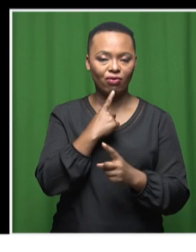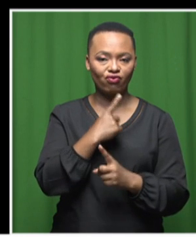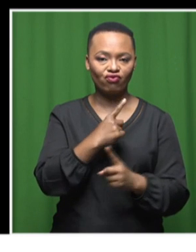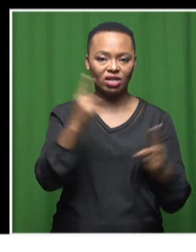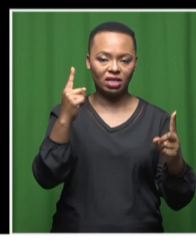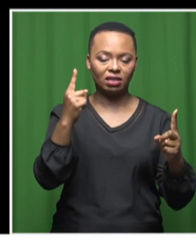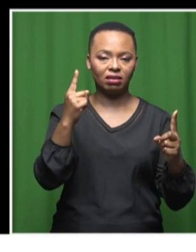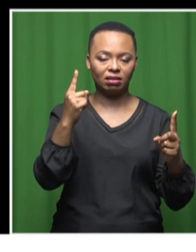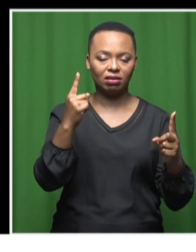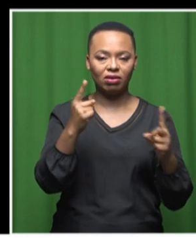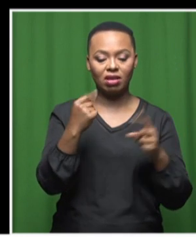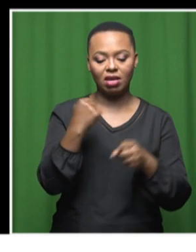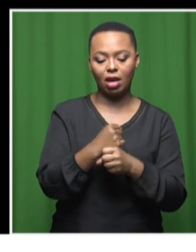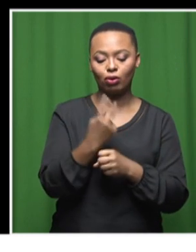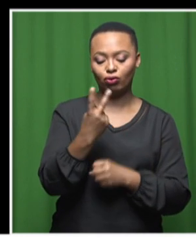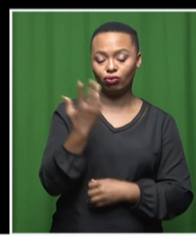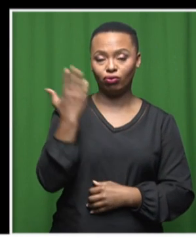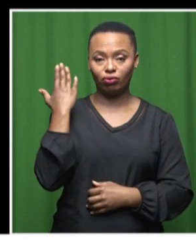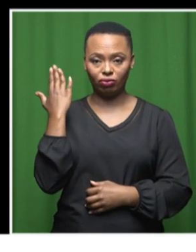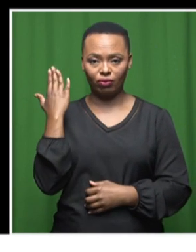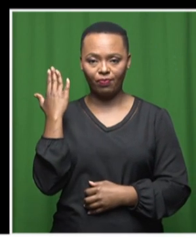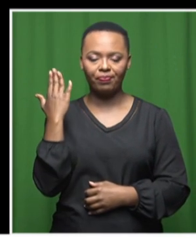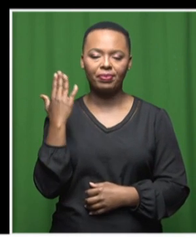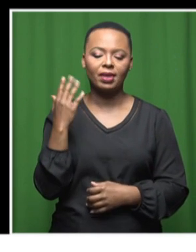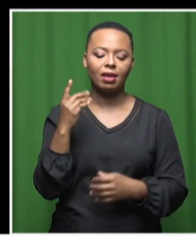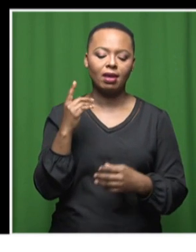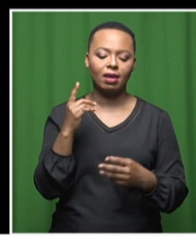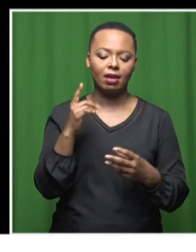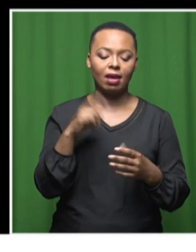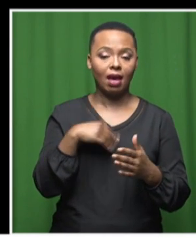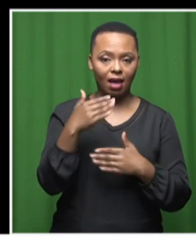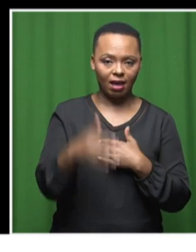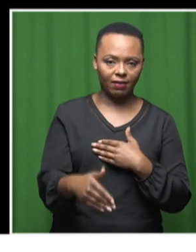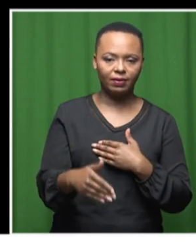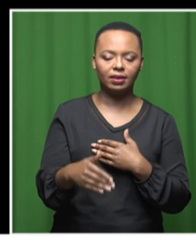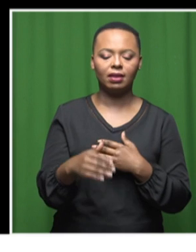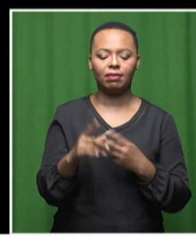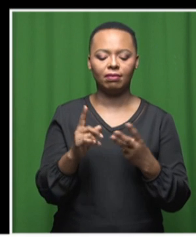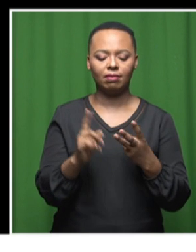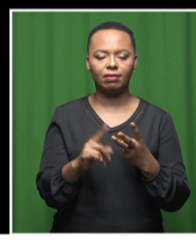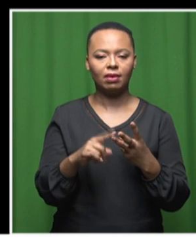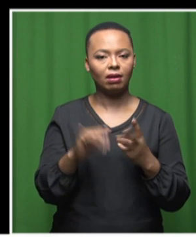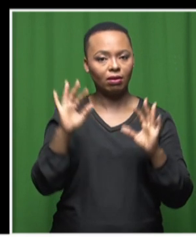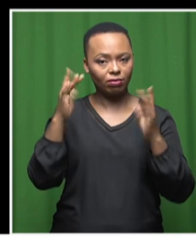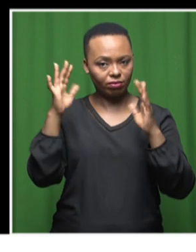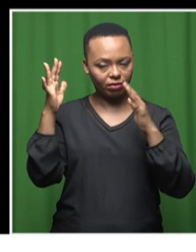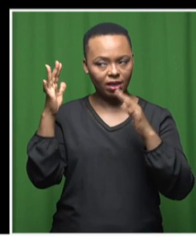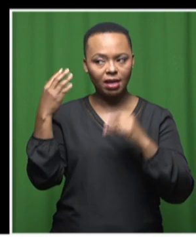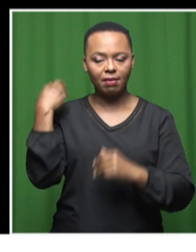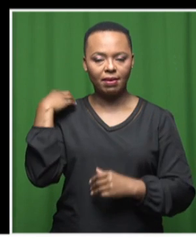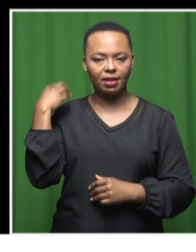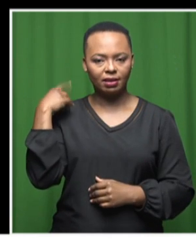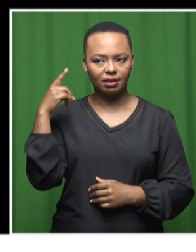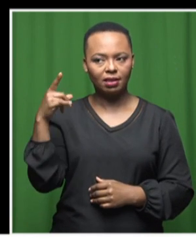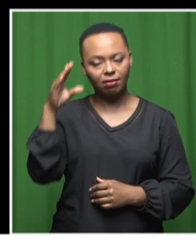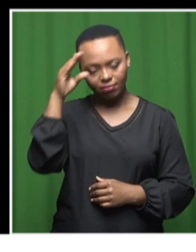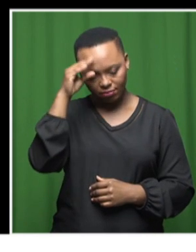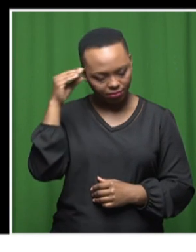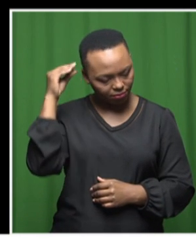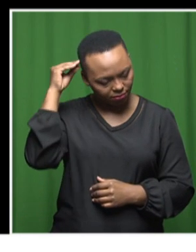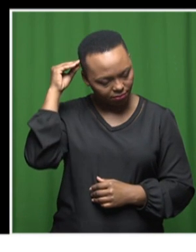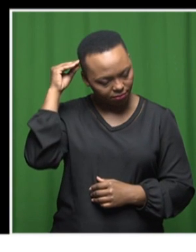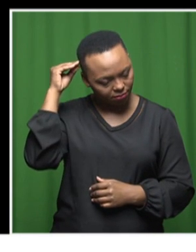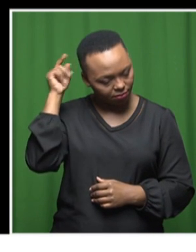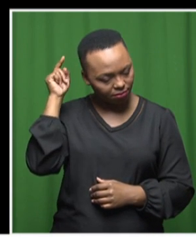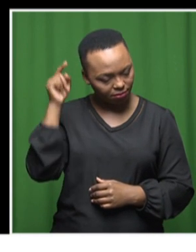up to about 2 years ago. And then after that, we got, and I must congratulate the minister for that, that we have